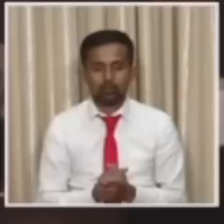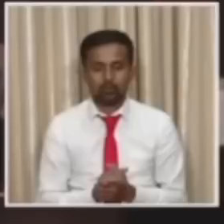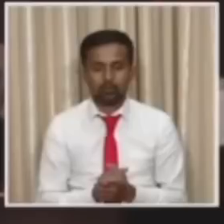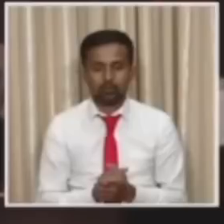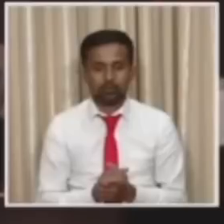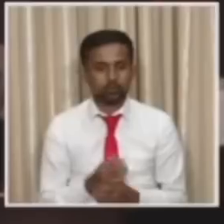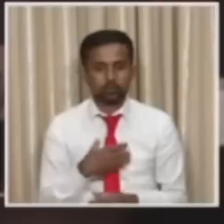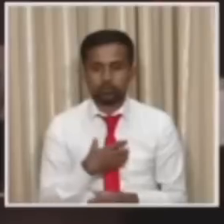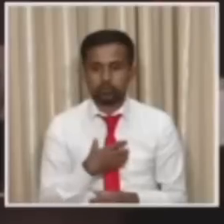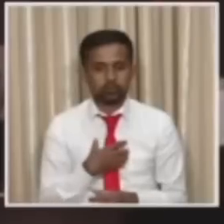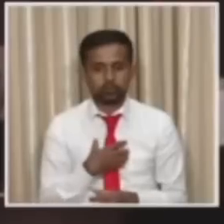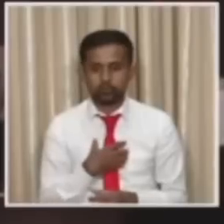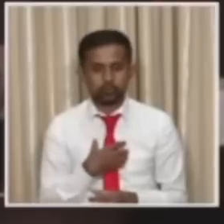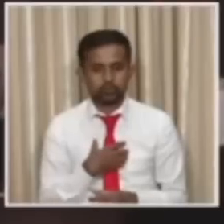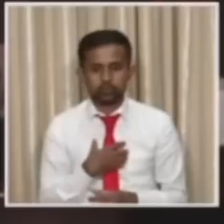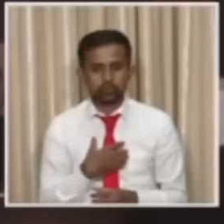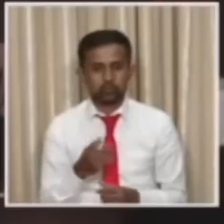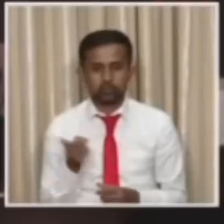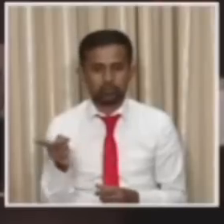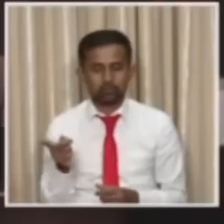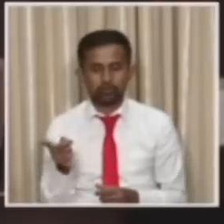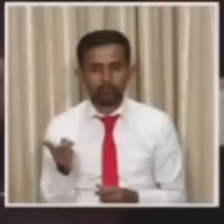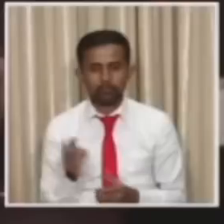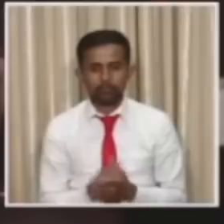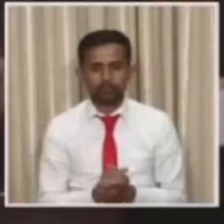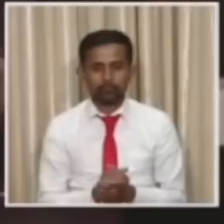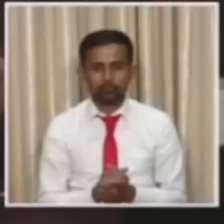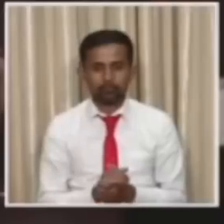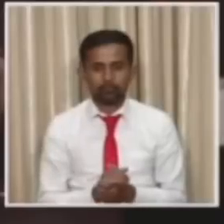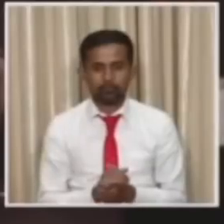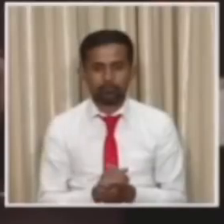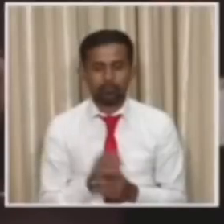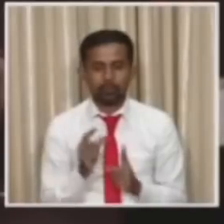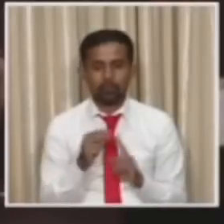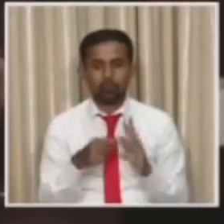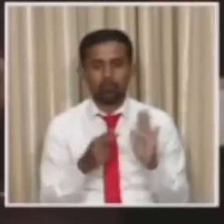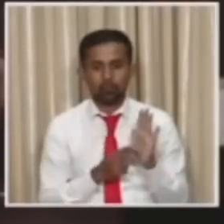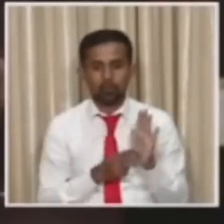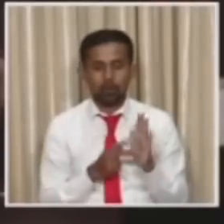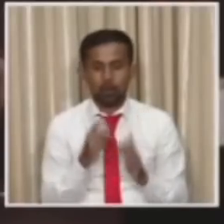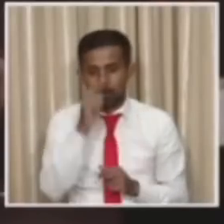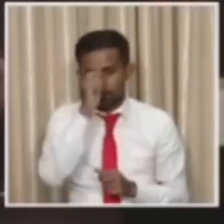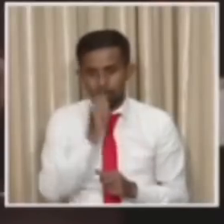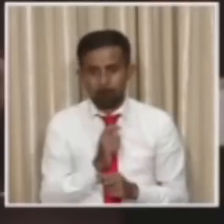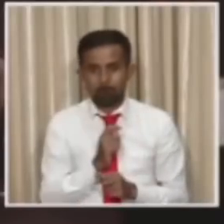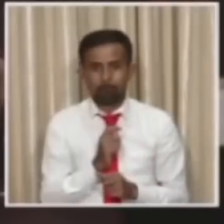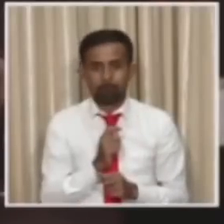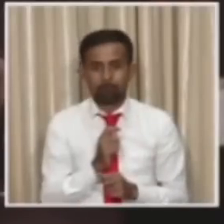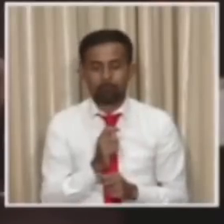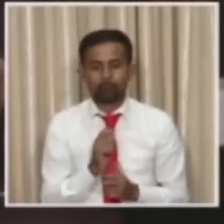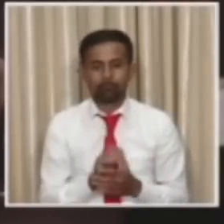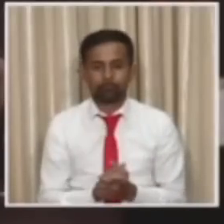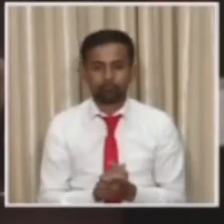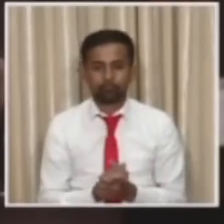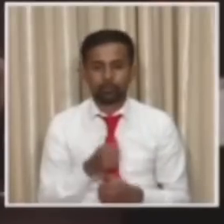of that Gajendra Kumar Ponnambalam being an opposition member or a government member or Tamil parliamentarian or regardless